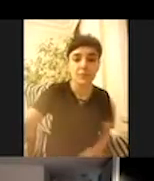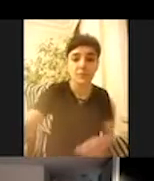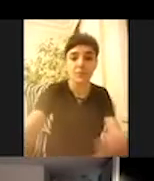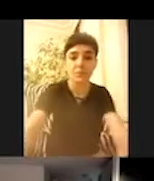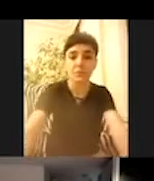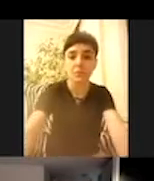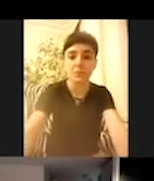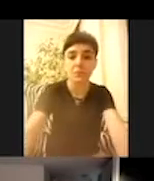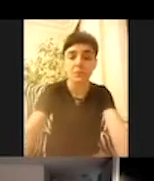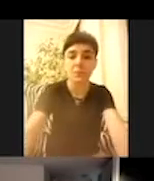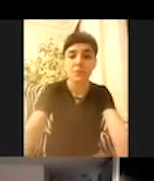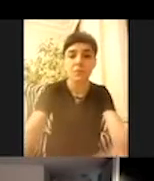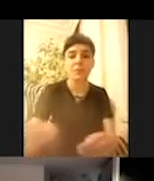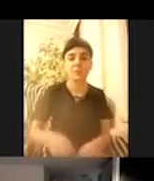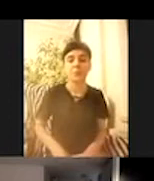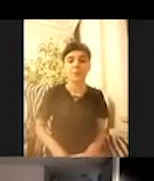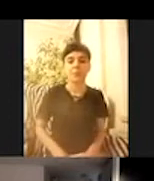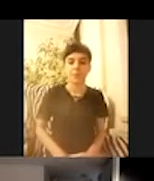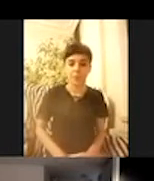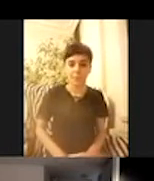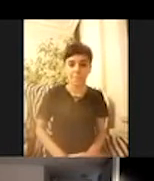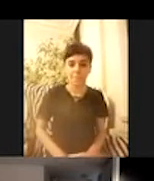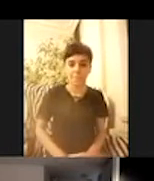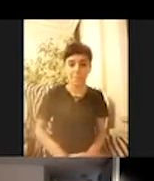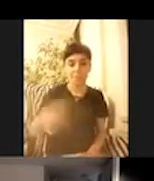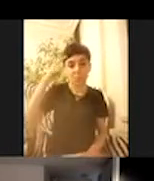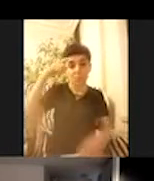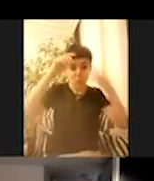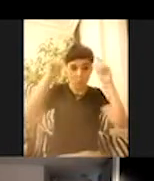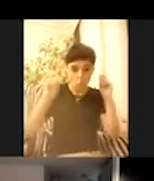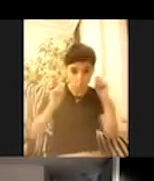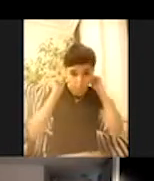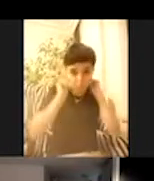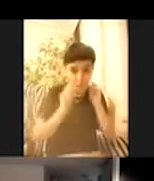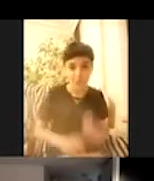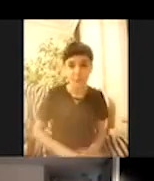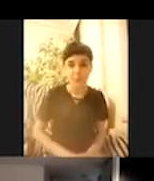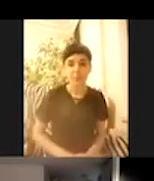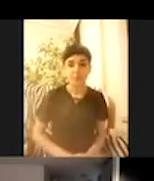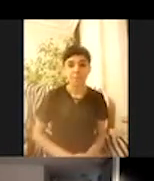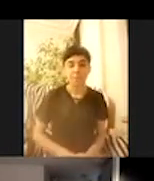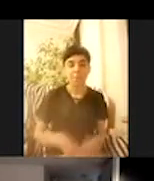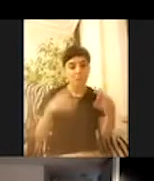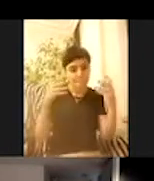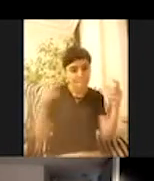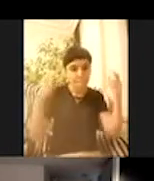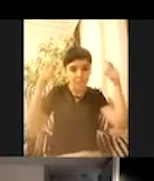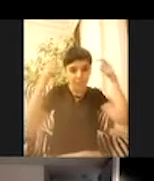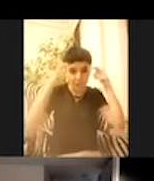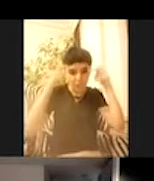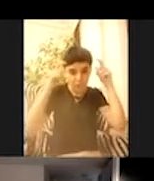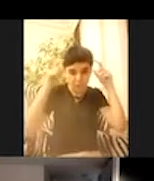made it by myself with some crystal stones. So yeah, that you can see on the left side, and on the right side,